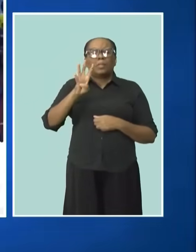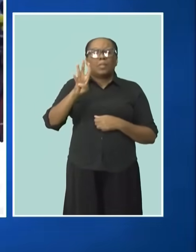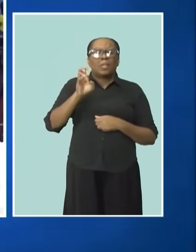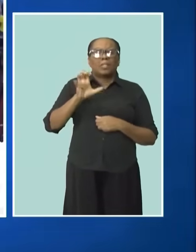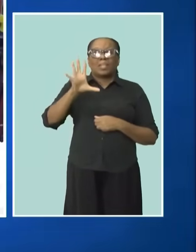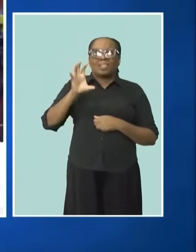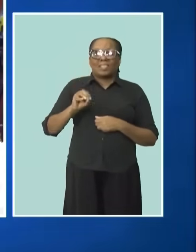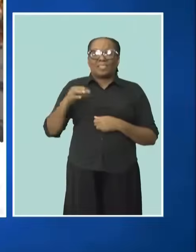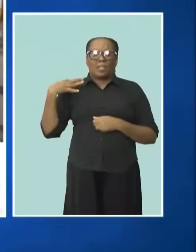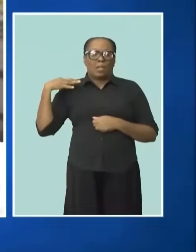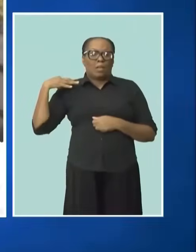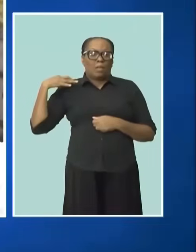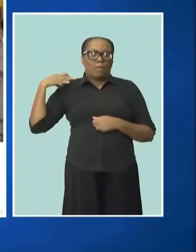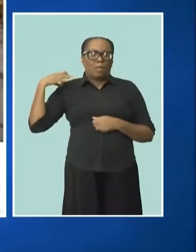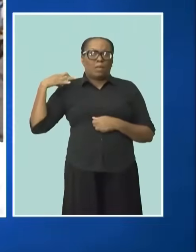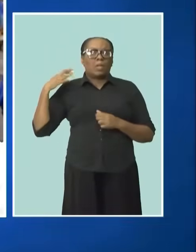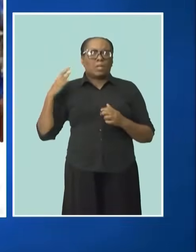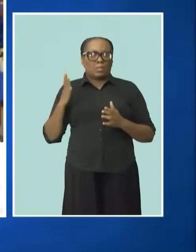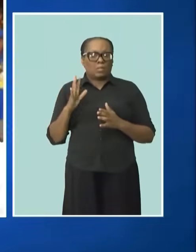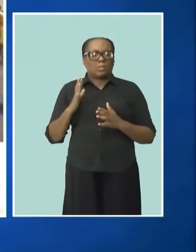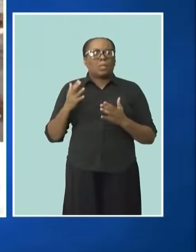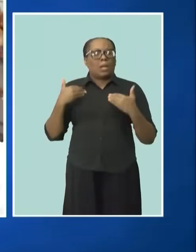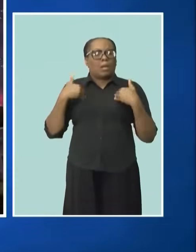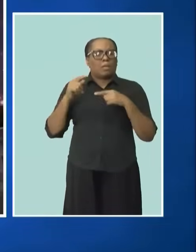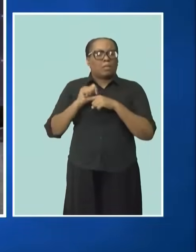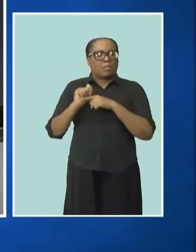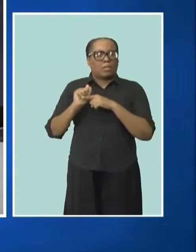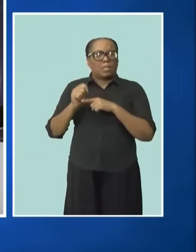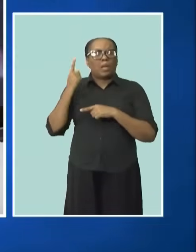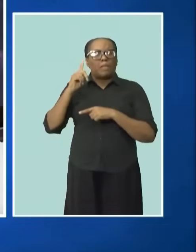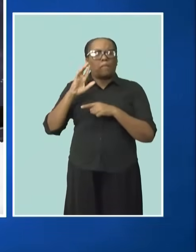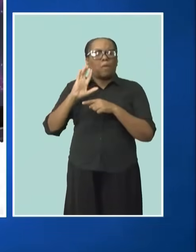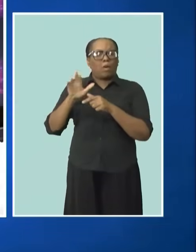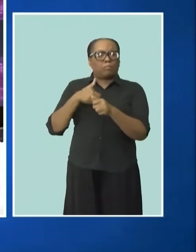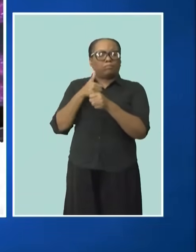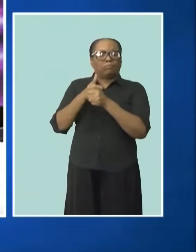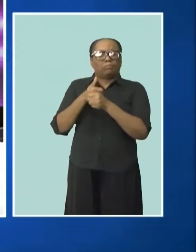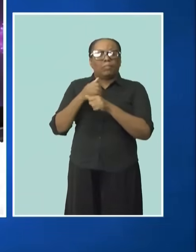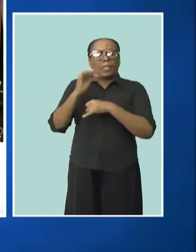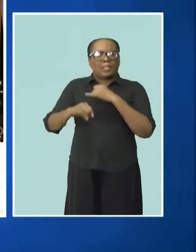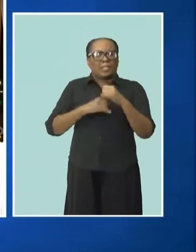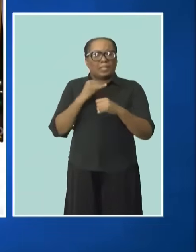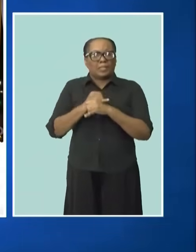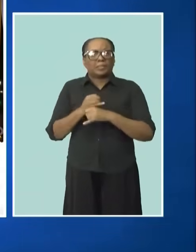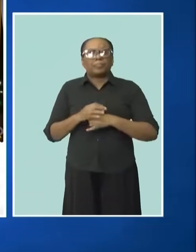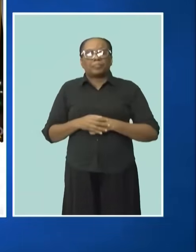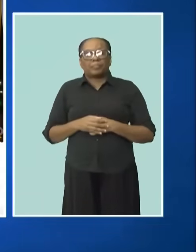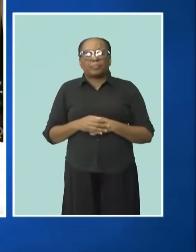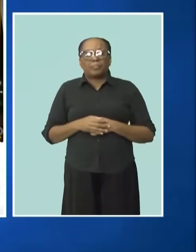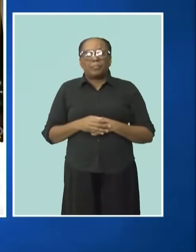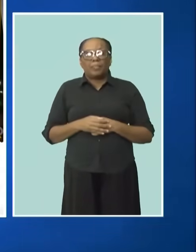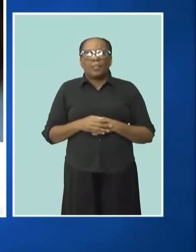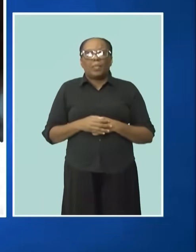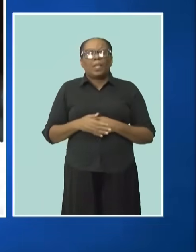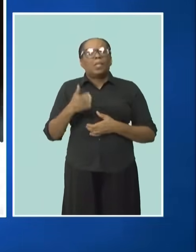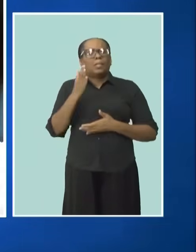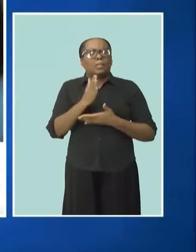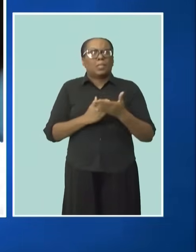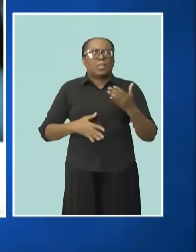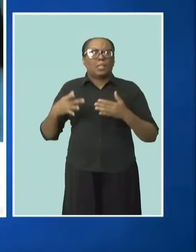volunteers trained to meet international standards. Some of the volunteers speak foreign languages, and we've